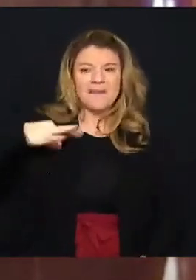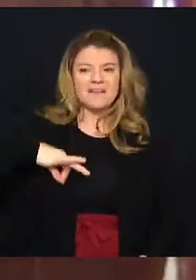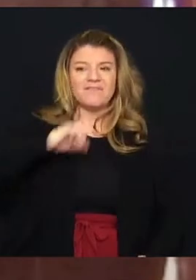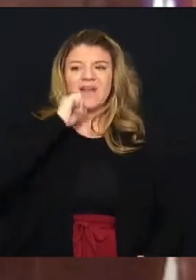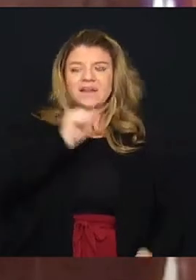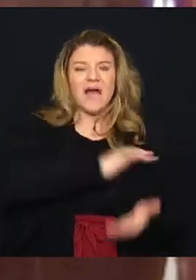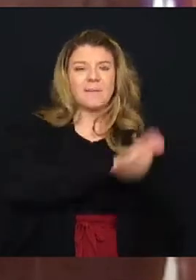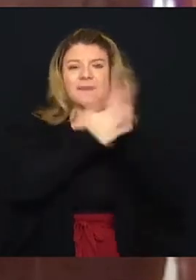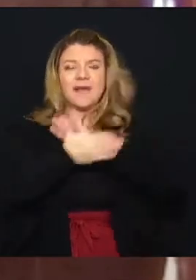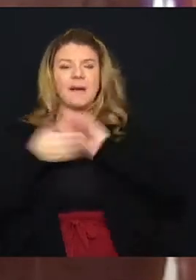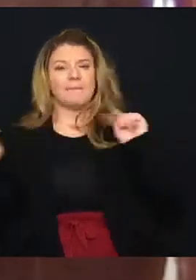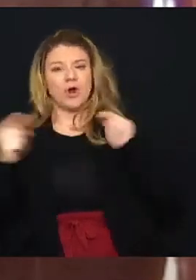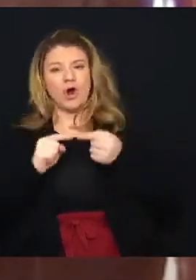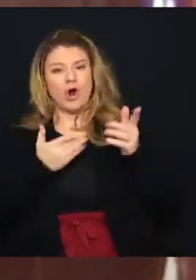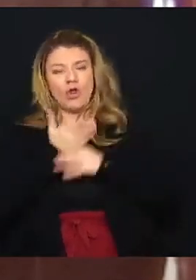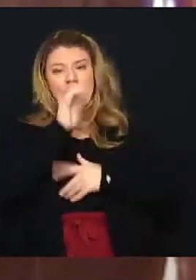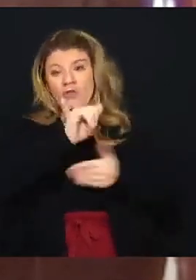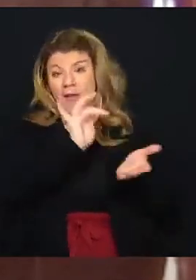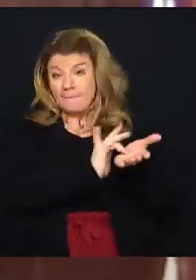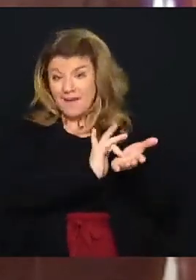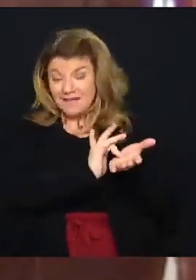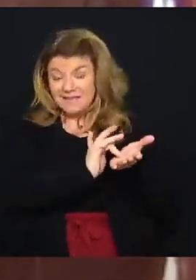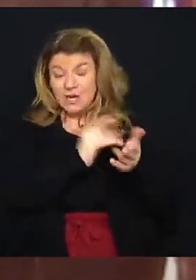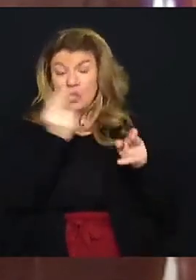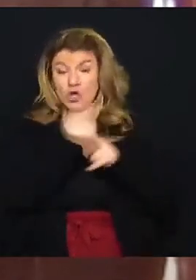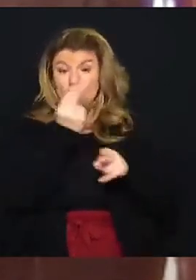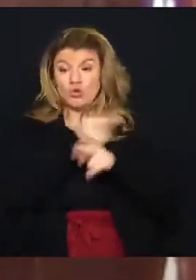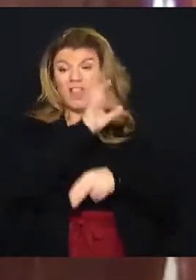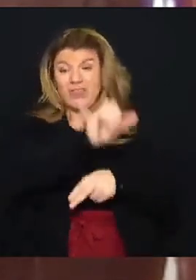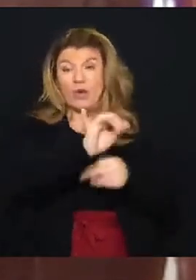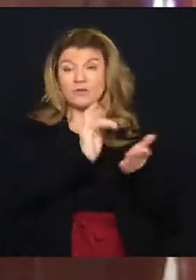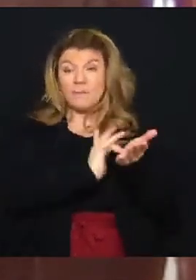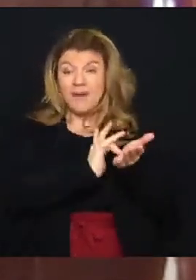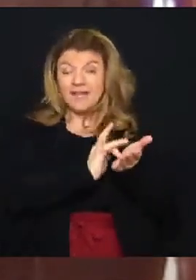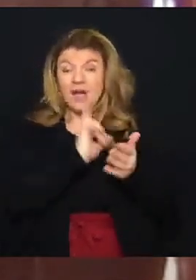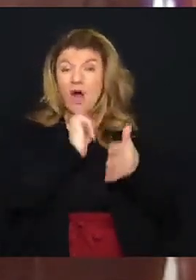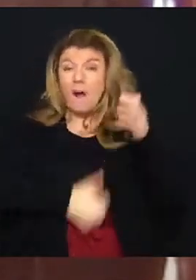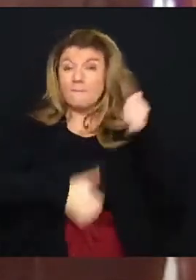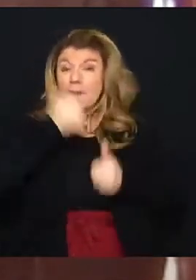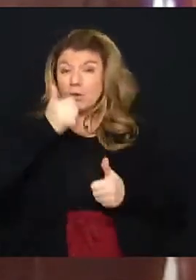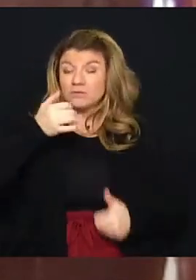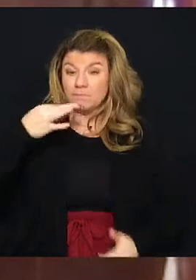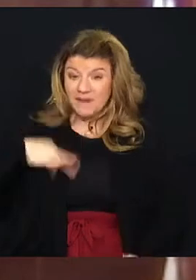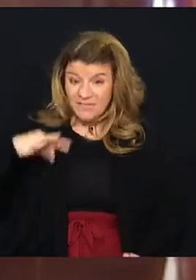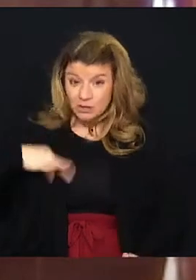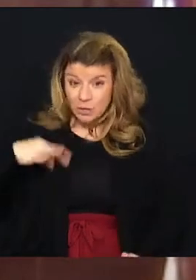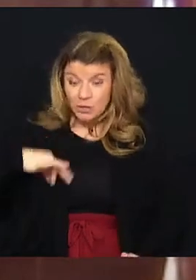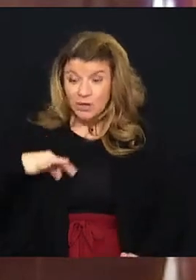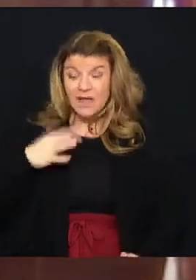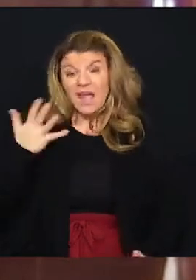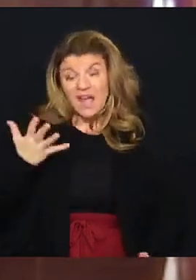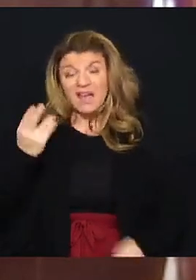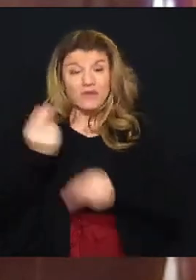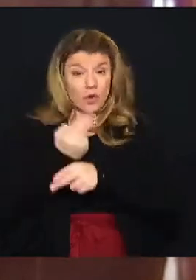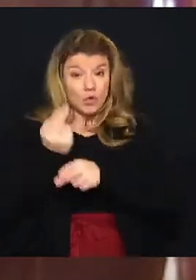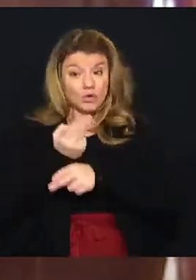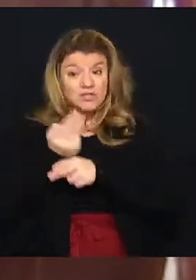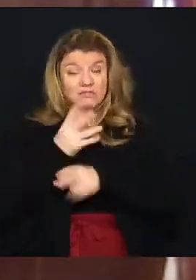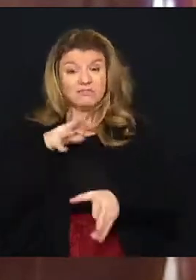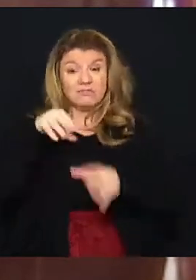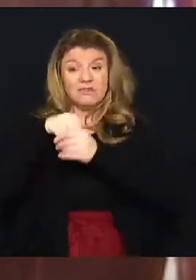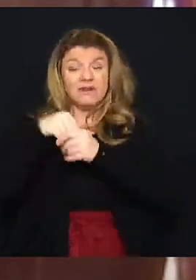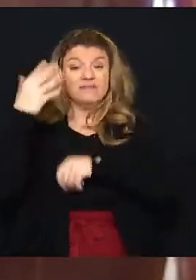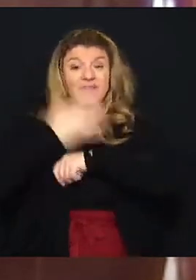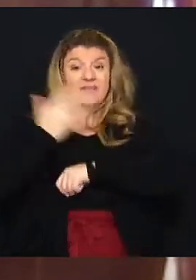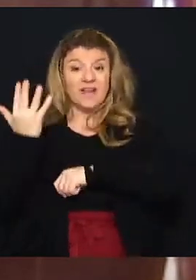these medications. As a reminder, these medications are most beneficial if used within